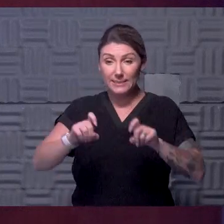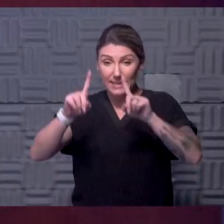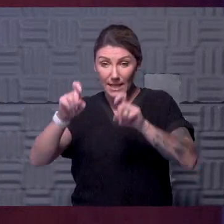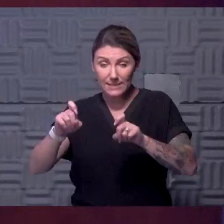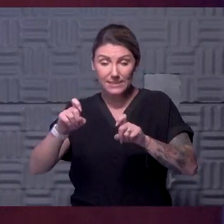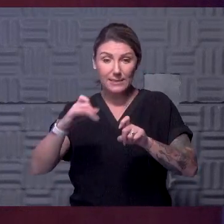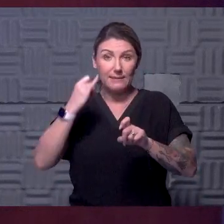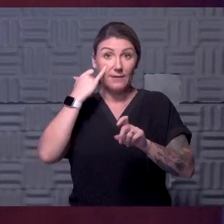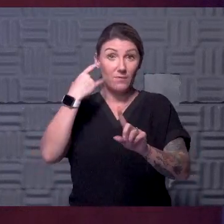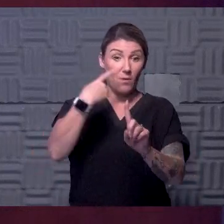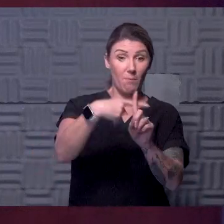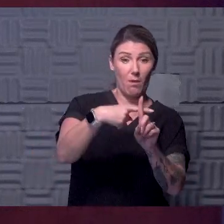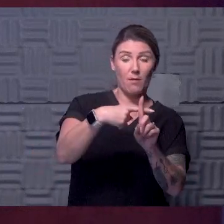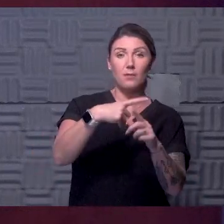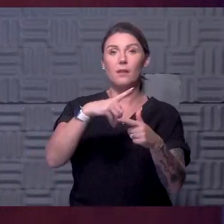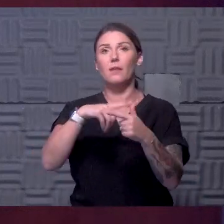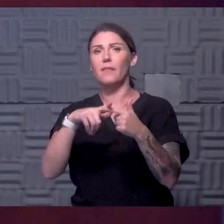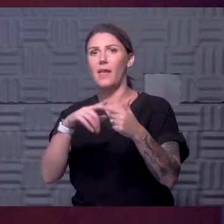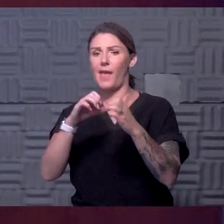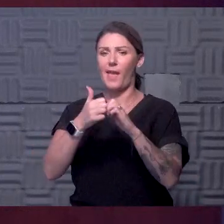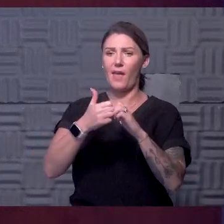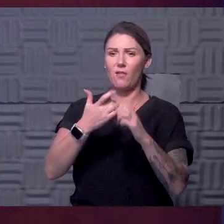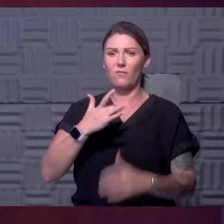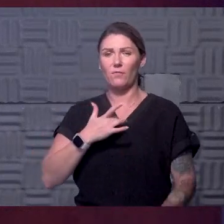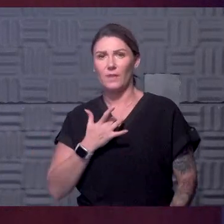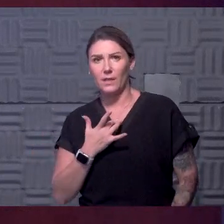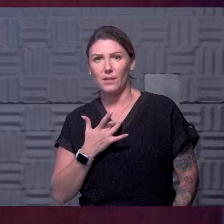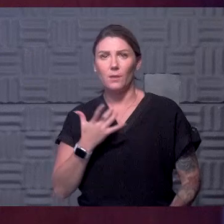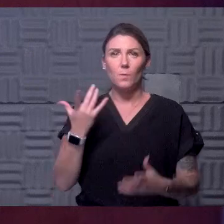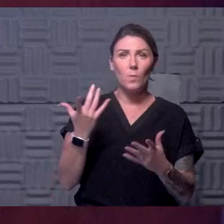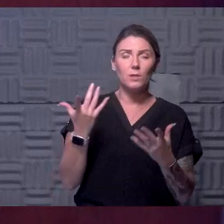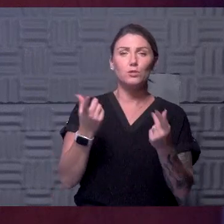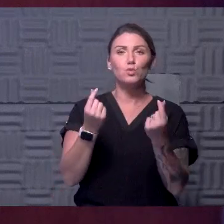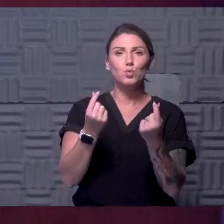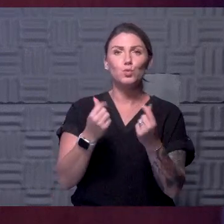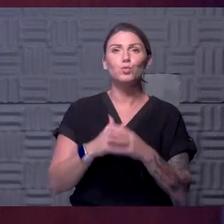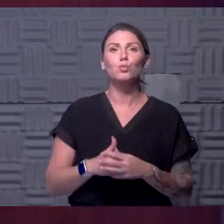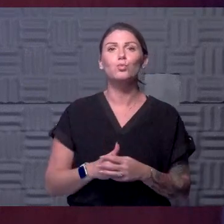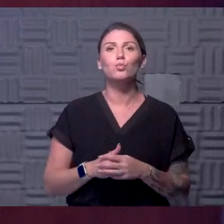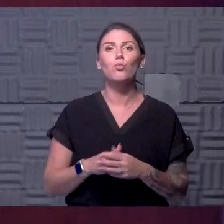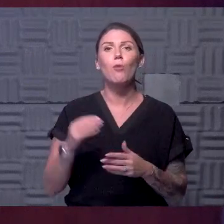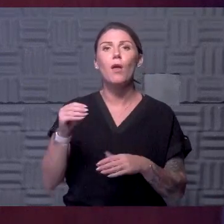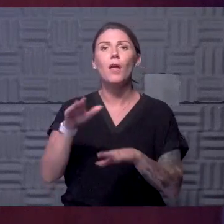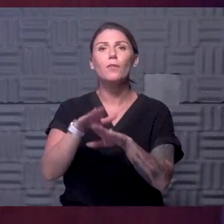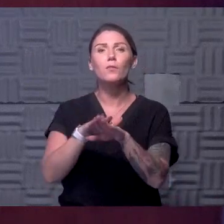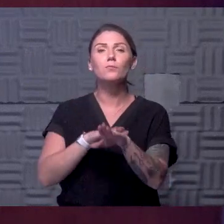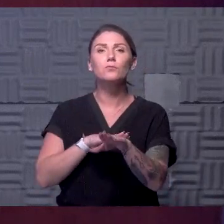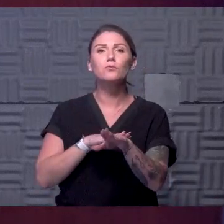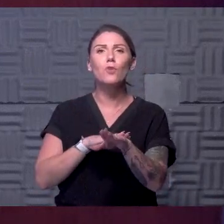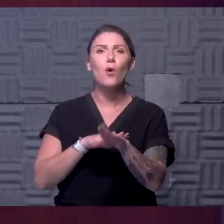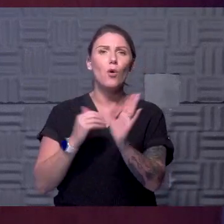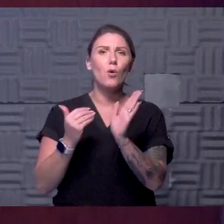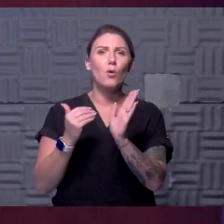were positive, and then how are they feeling? What can they do? And that kind of slow return to